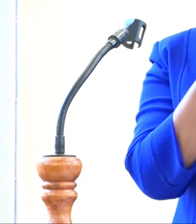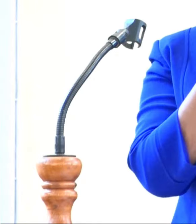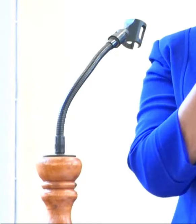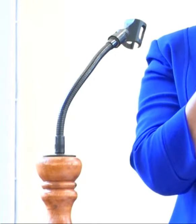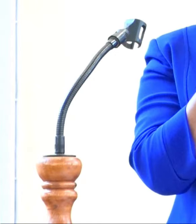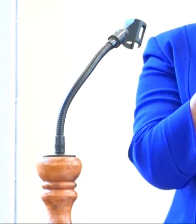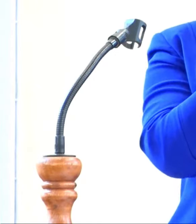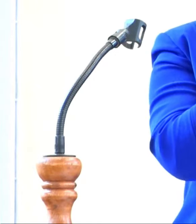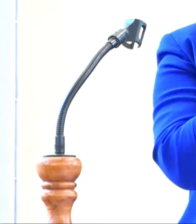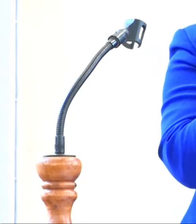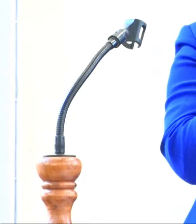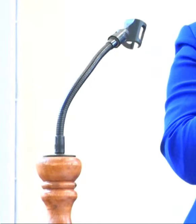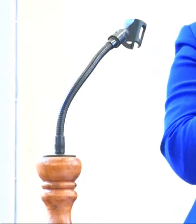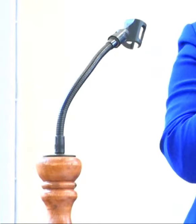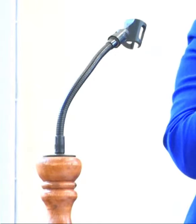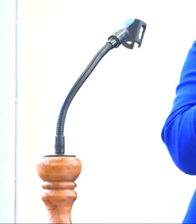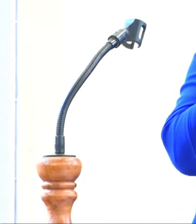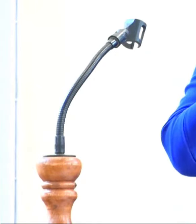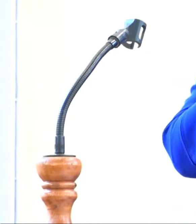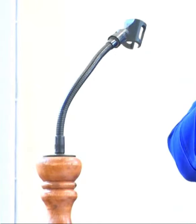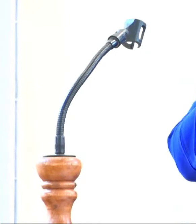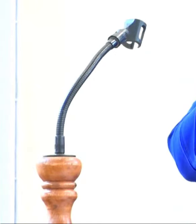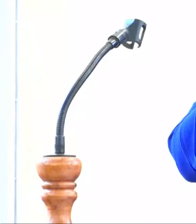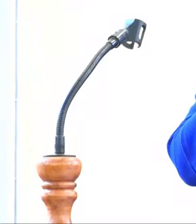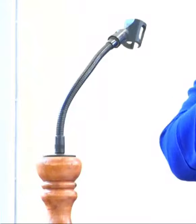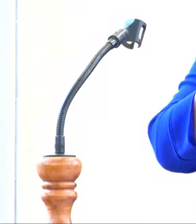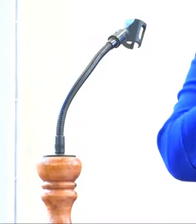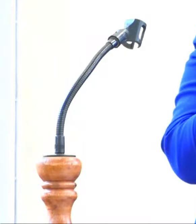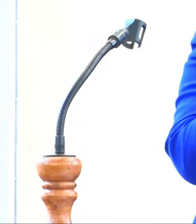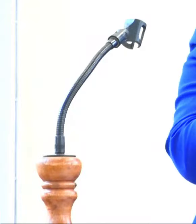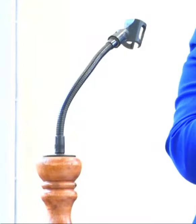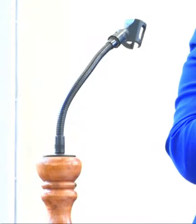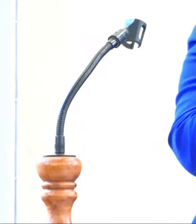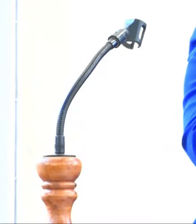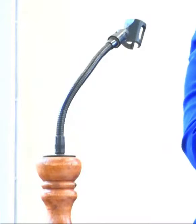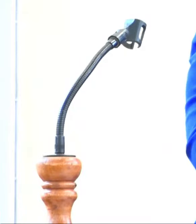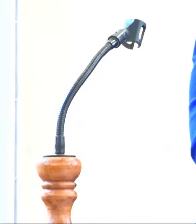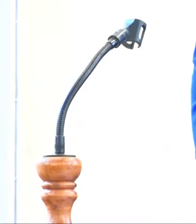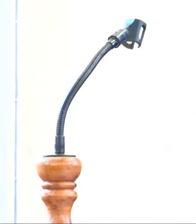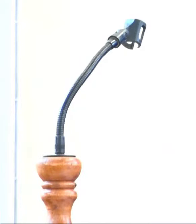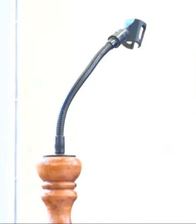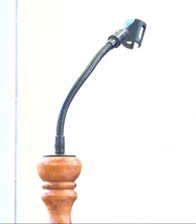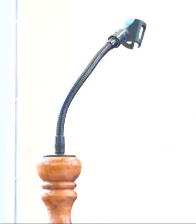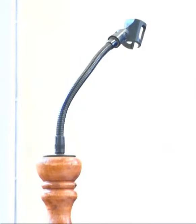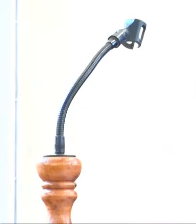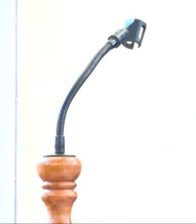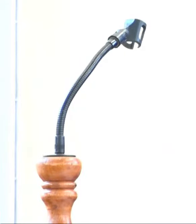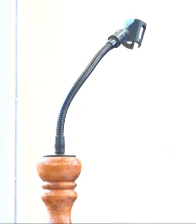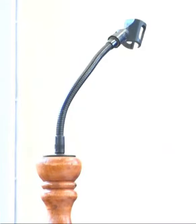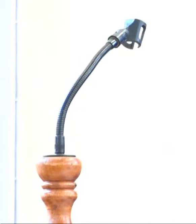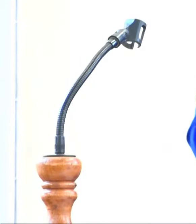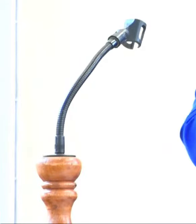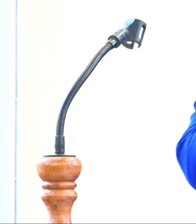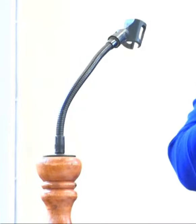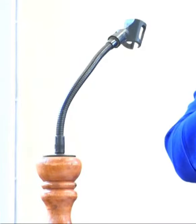walikuwa wanaangalia wa Kristo. Watu ambao wanamjua Yesu. Na kwa hivyo walikuwa natumai ya kwamba, everybody that